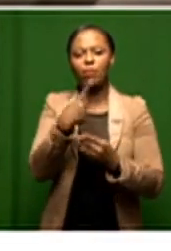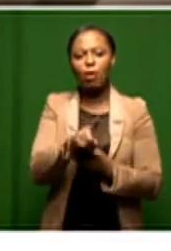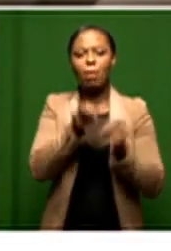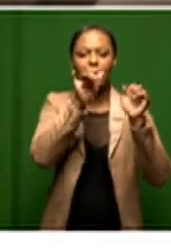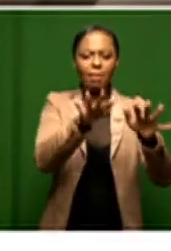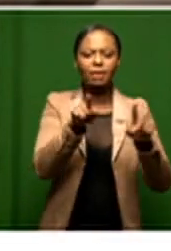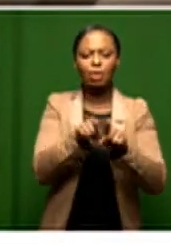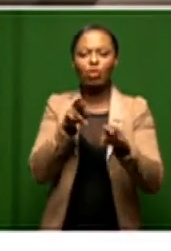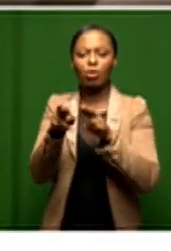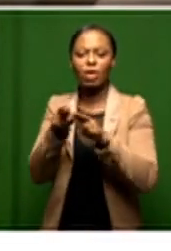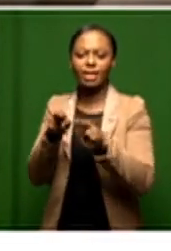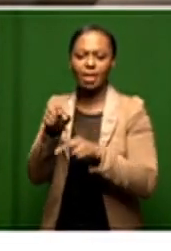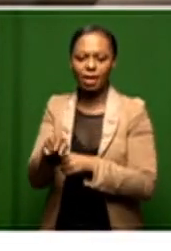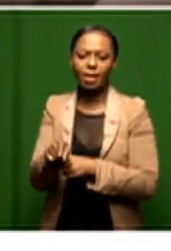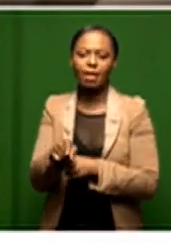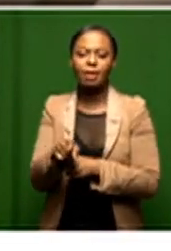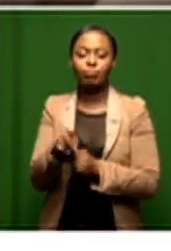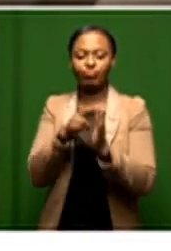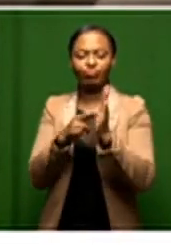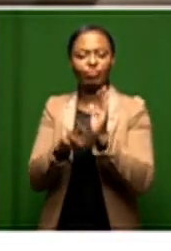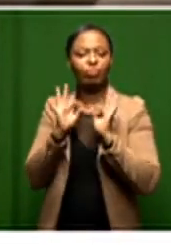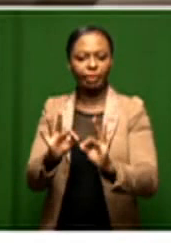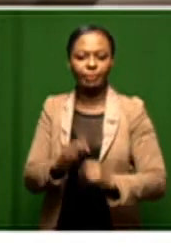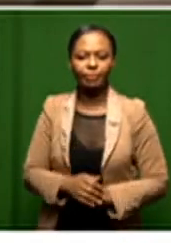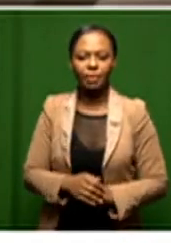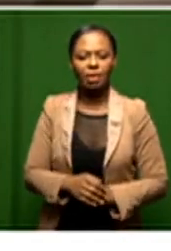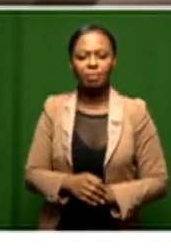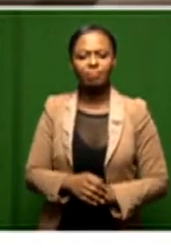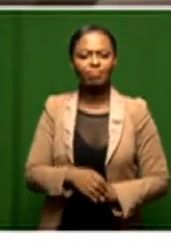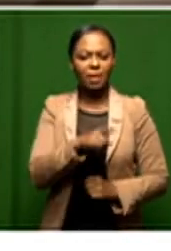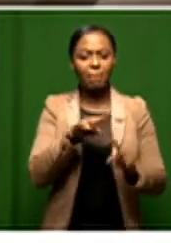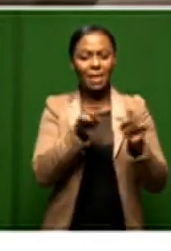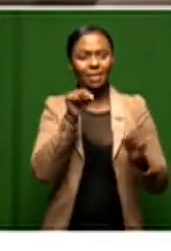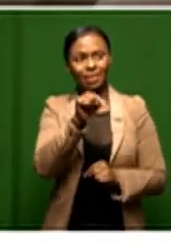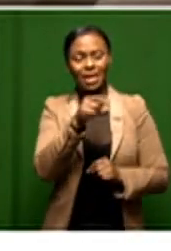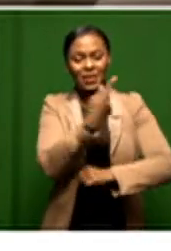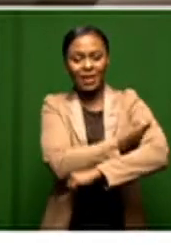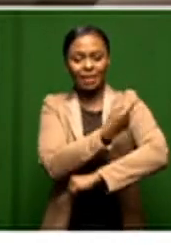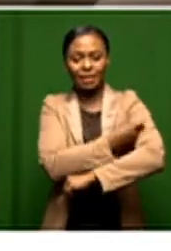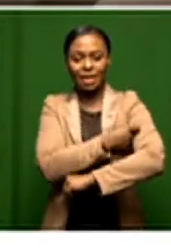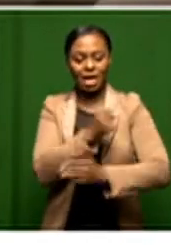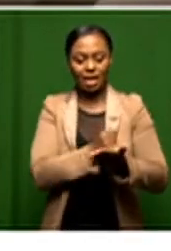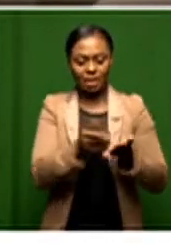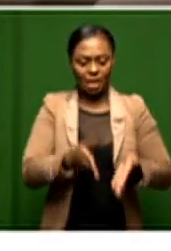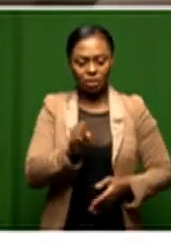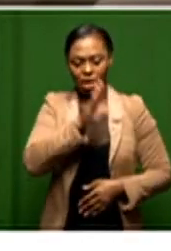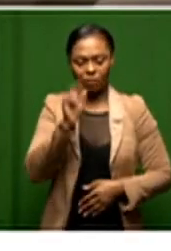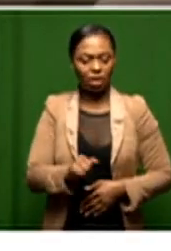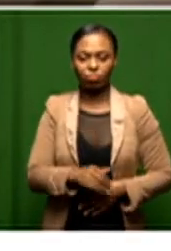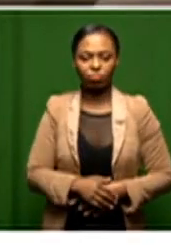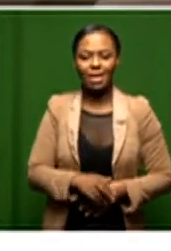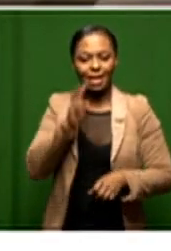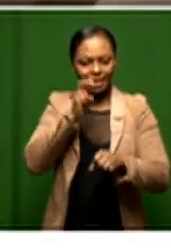regulatory scrutiny, I don't foresee those vaccines being registered in South Africa until that point. One is very hopeful